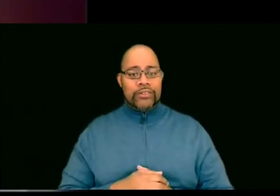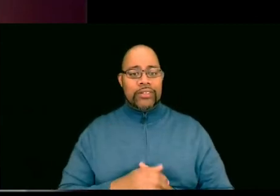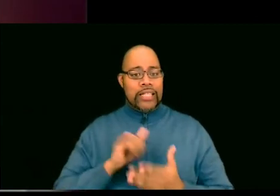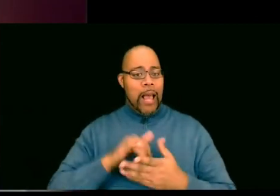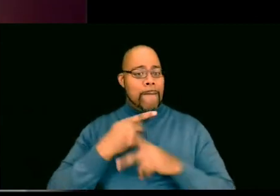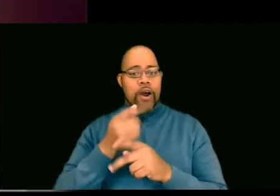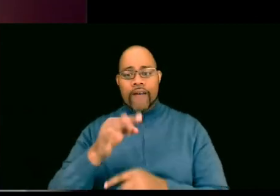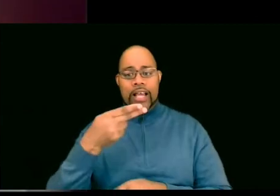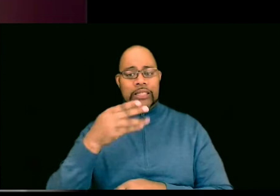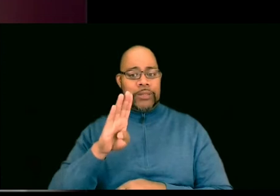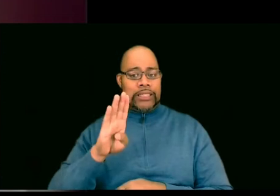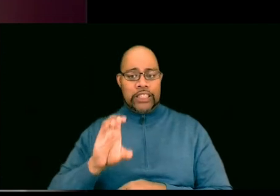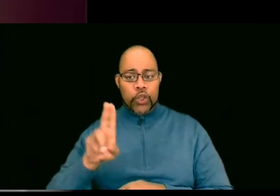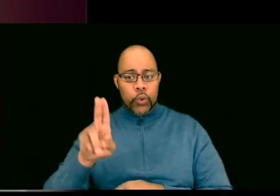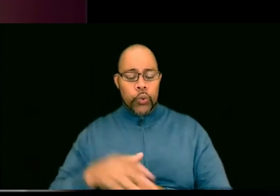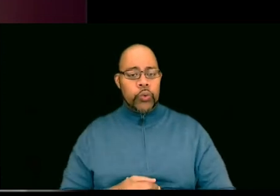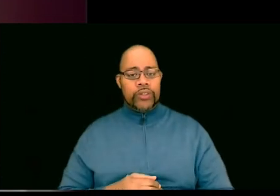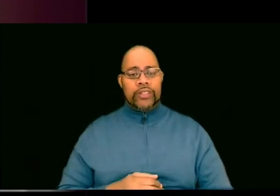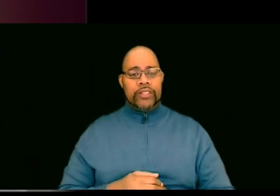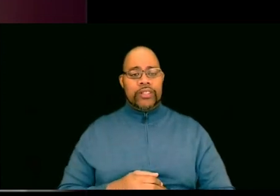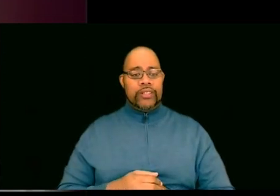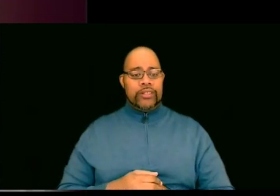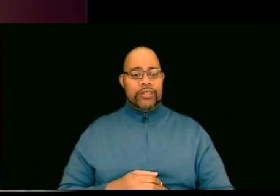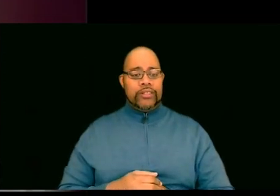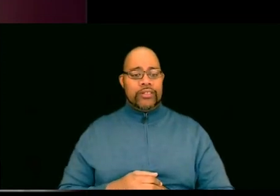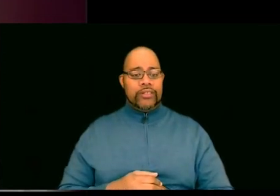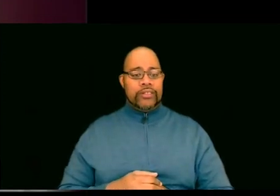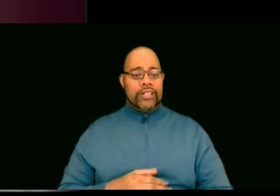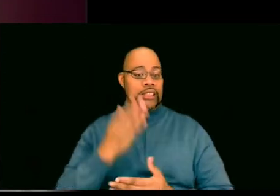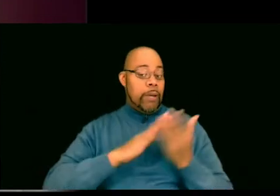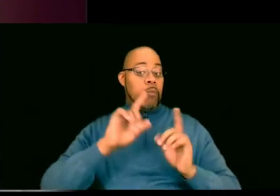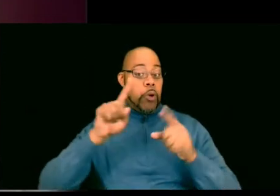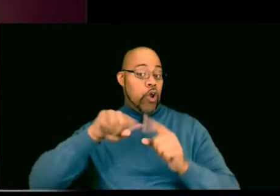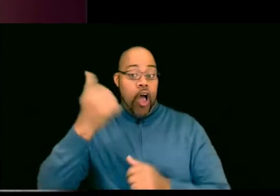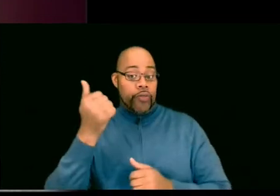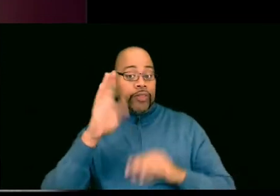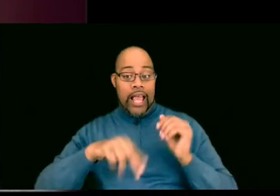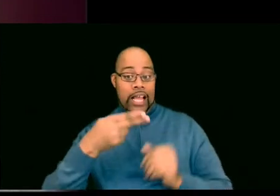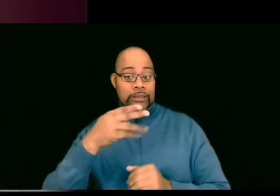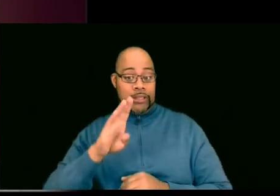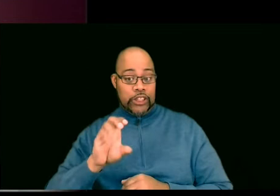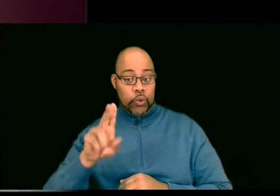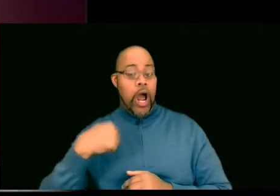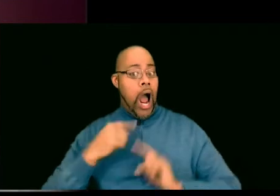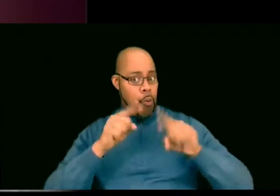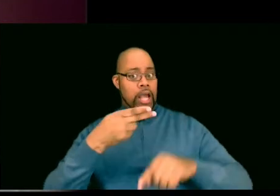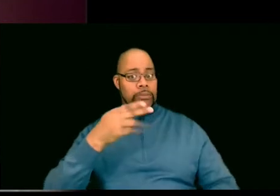that were the products of HBCUs, and some went to other than HBCUs, but I went to an